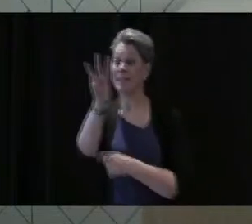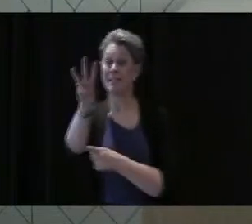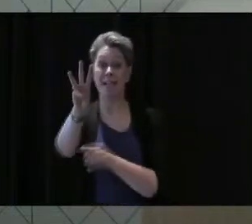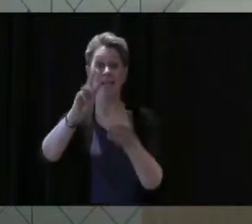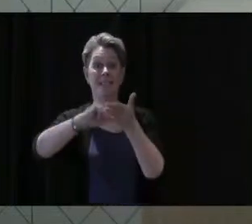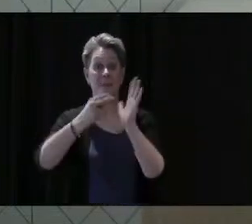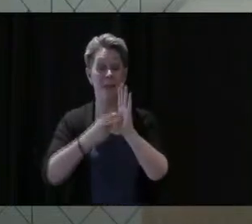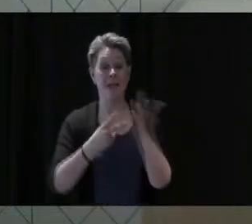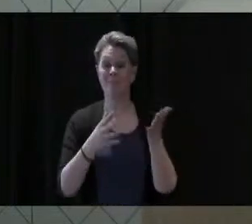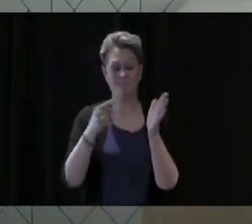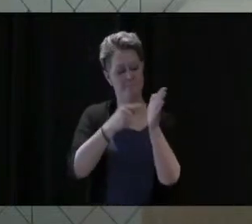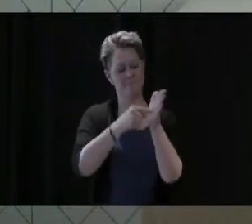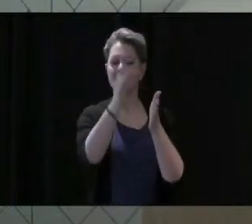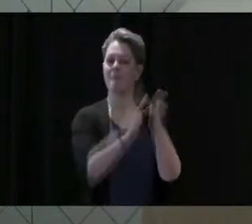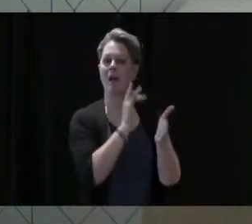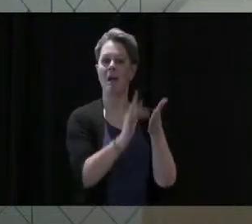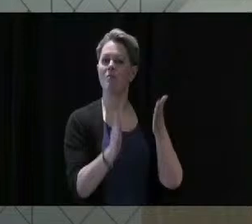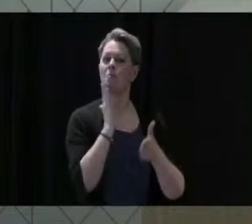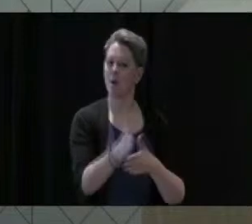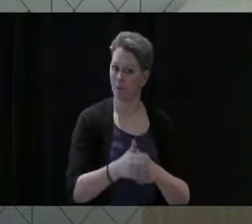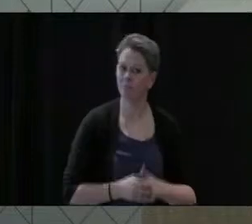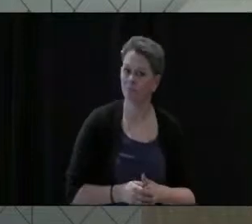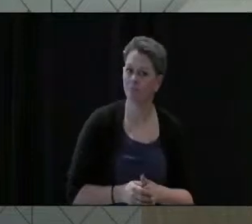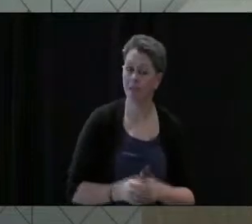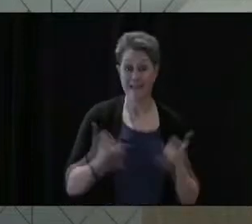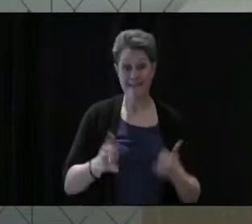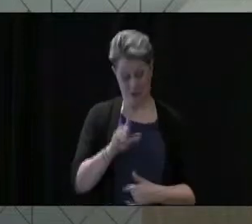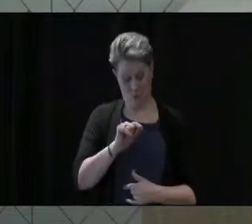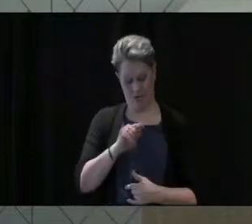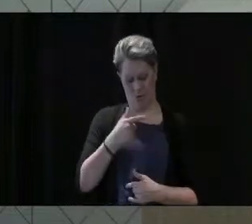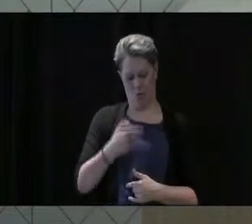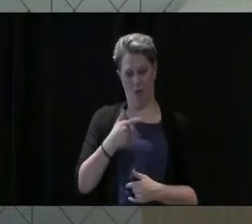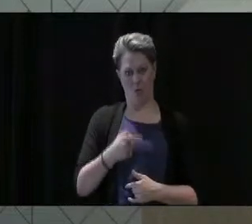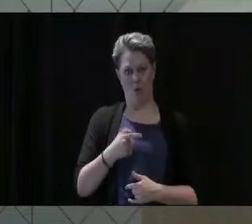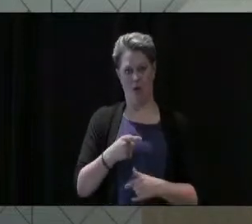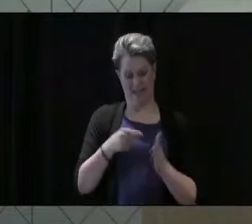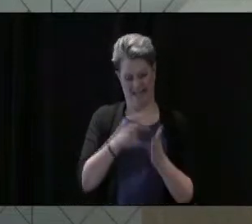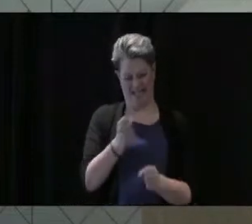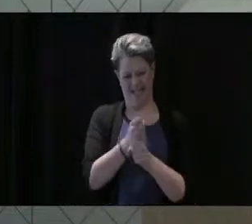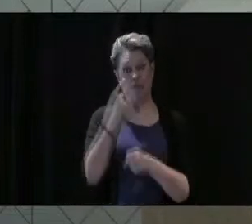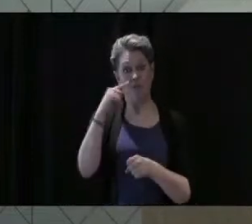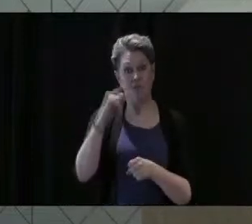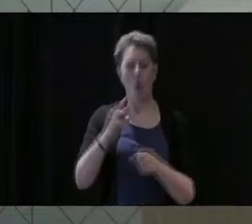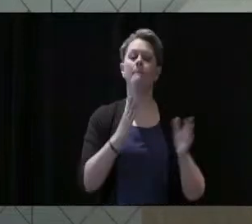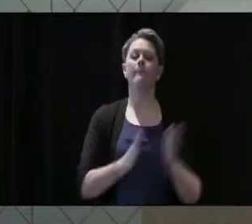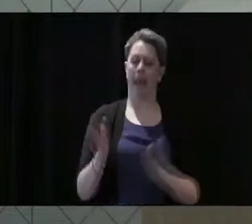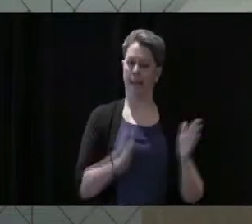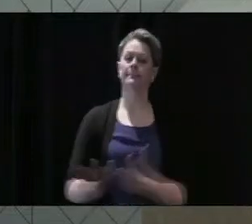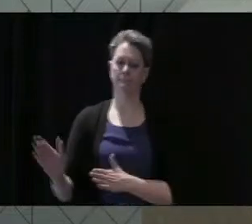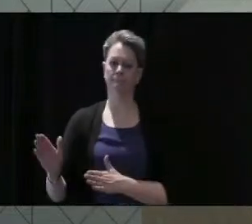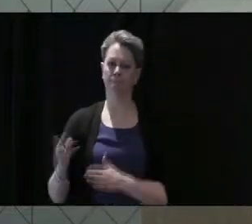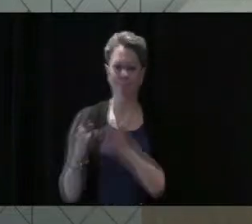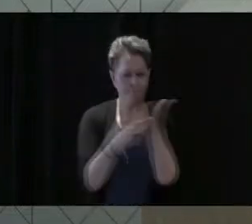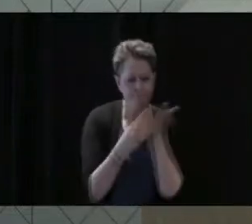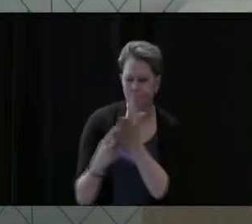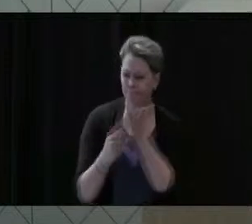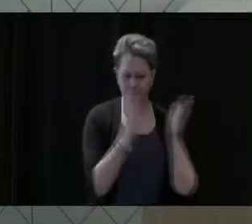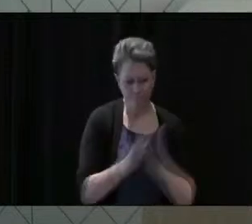While 2021 is primarily an organizational and planning year, some changes have to start